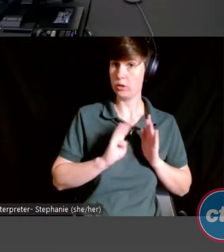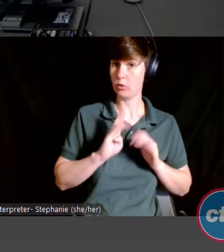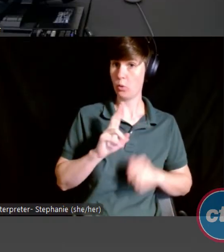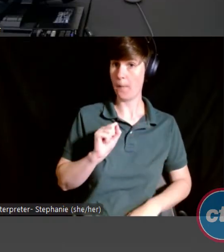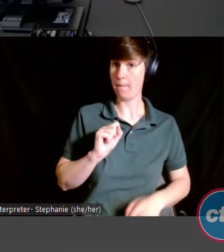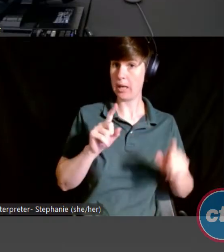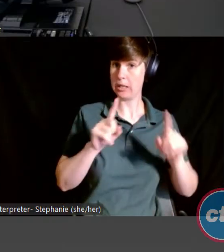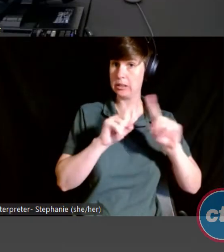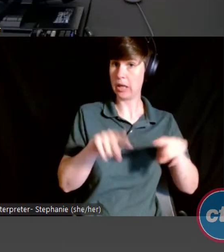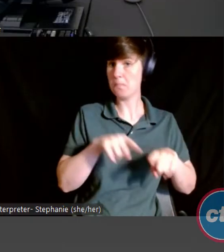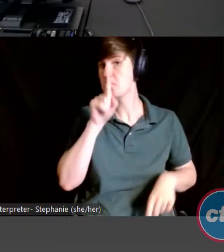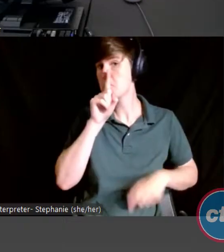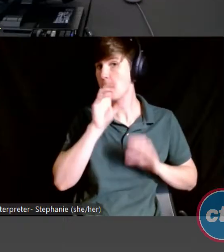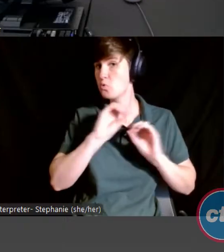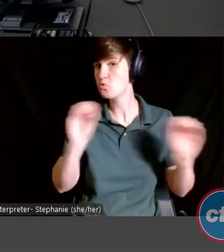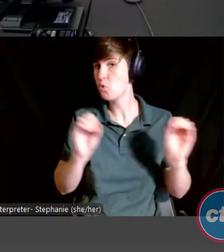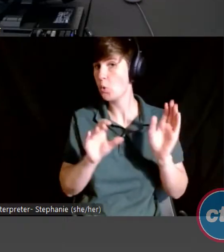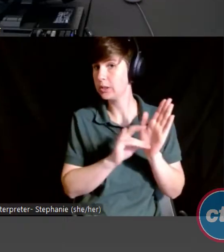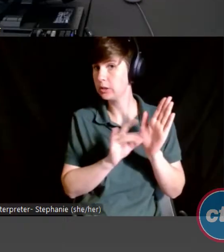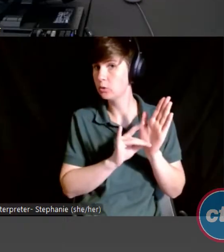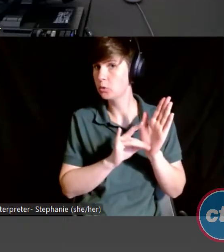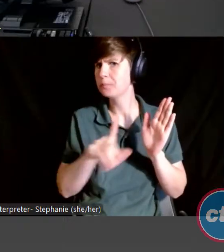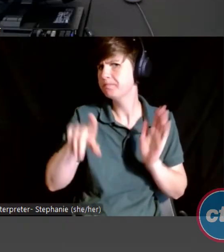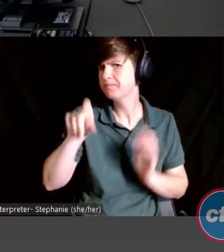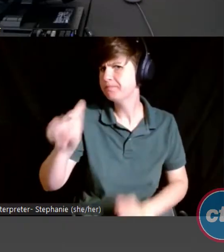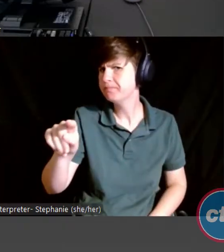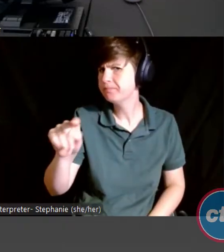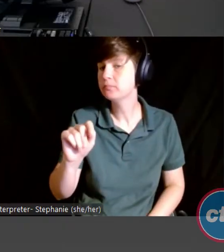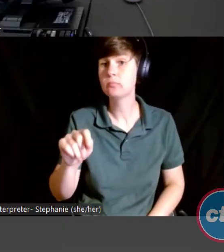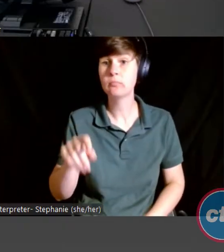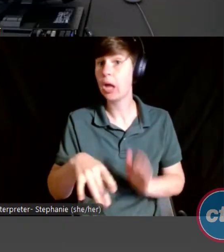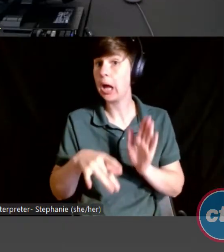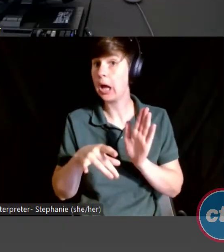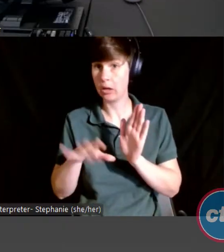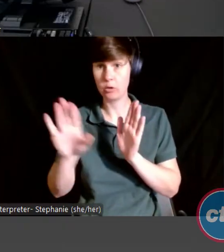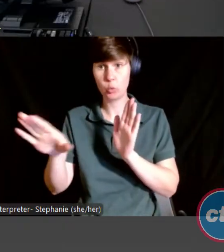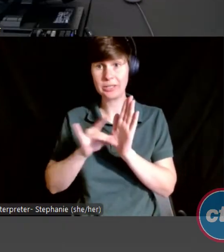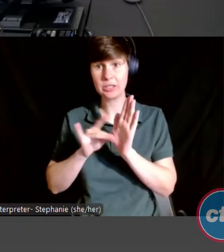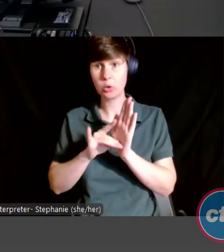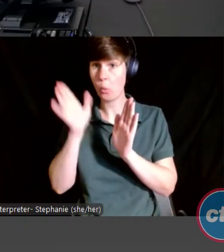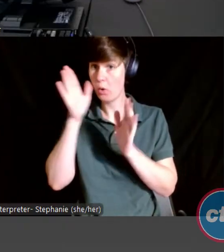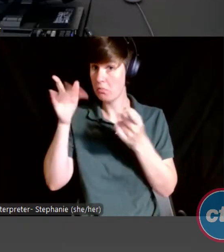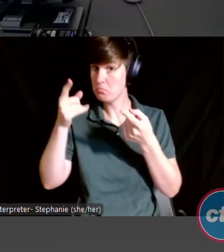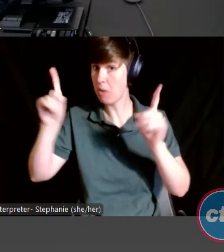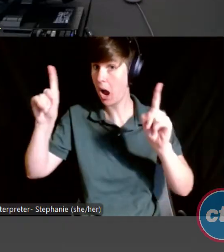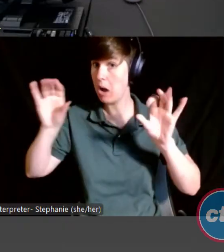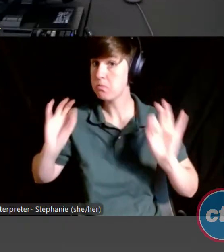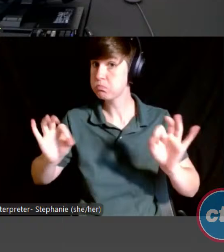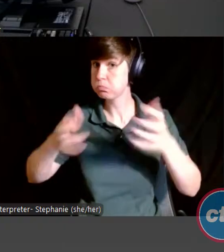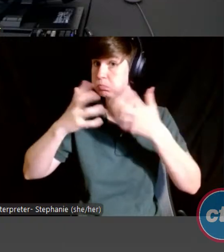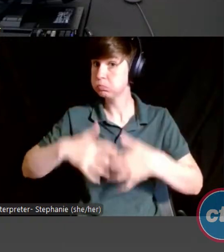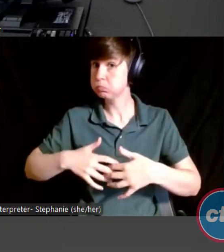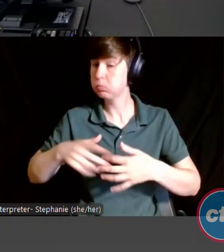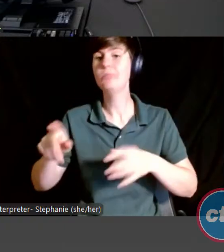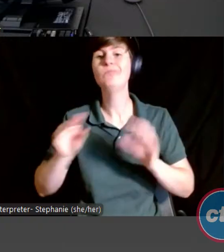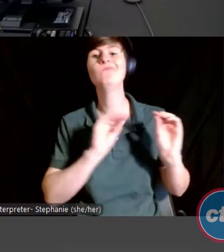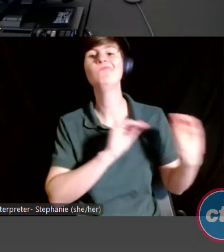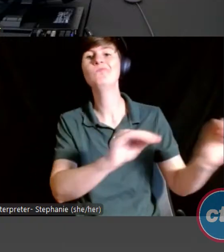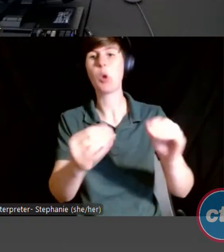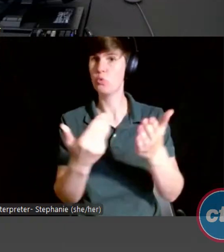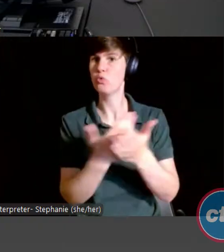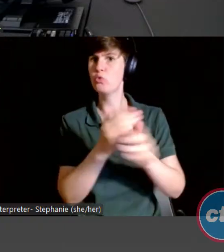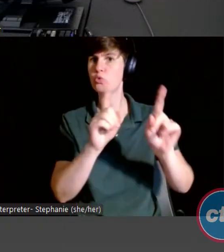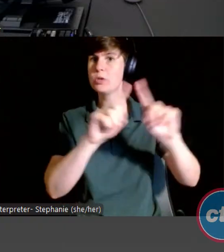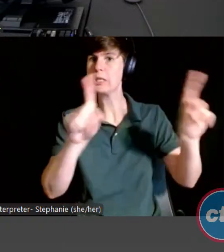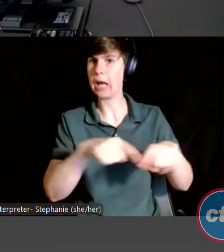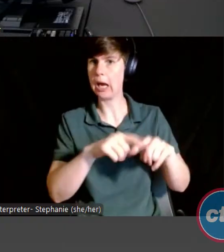of the sticker, is there the possibility that your sticker works out, you end up putting it in the new signs instead